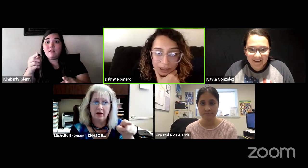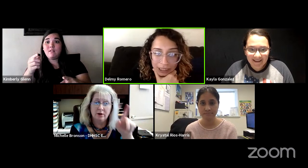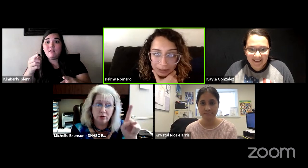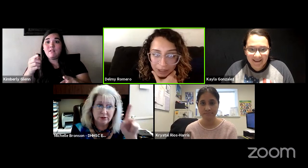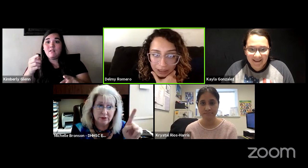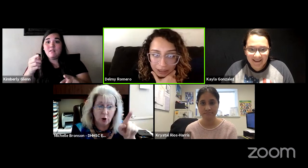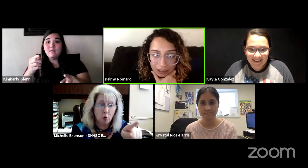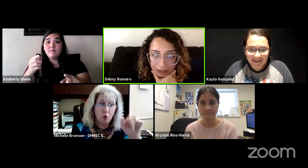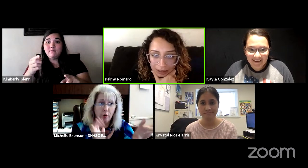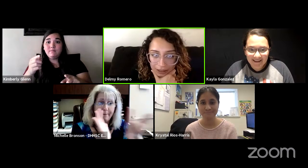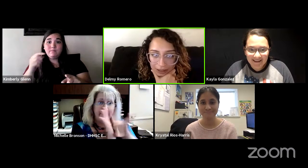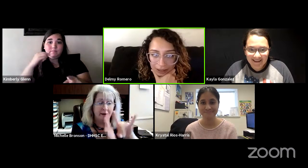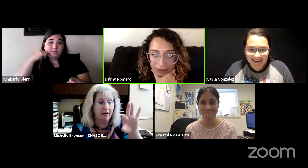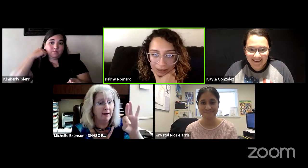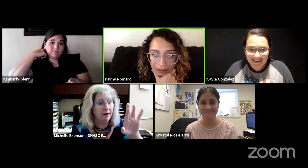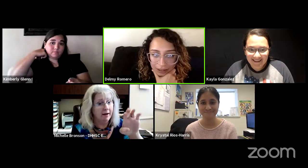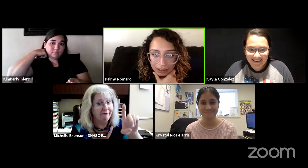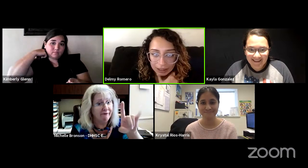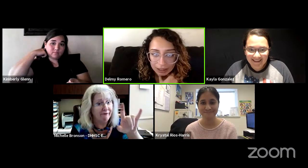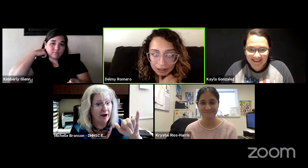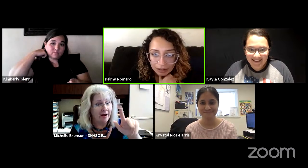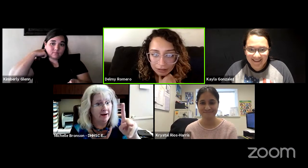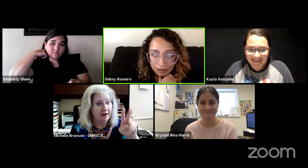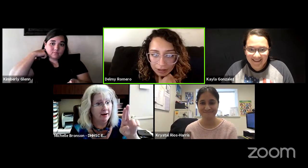Michelle, do you want to say something?